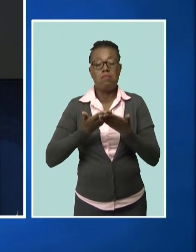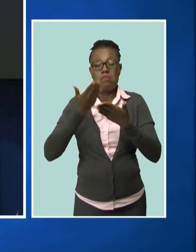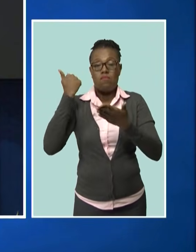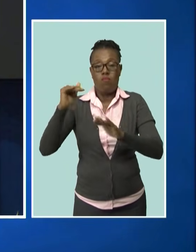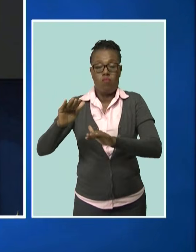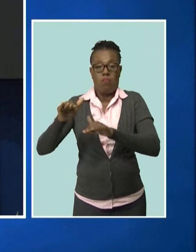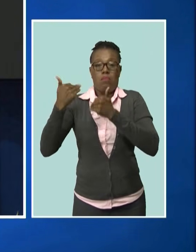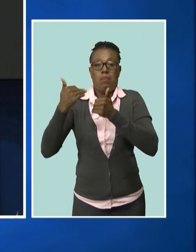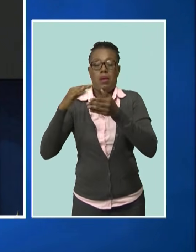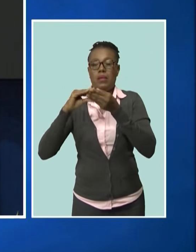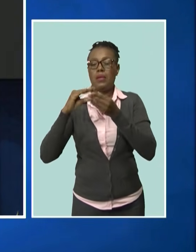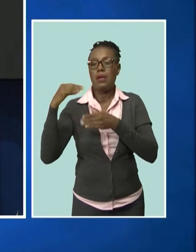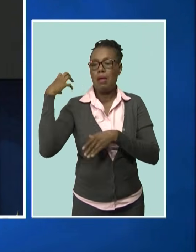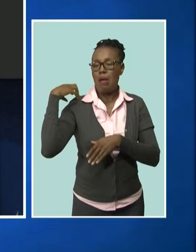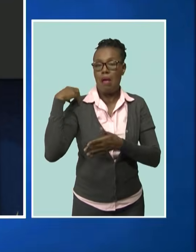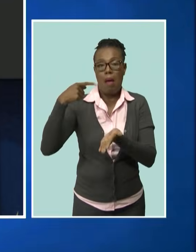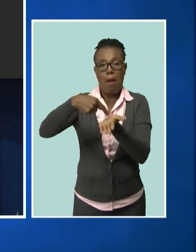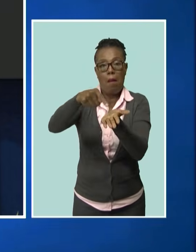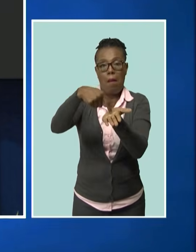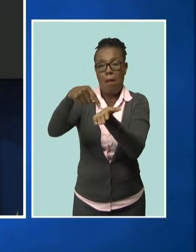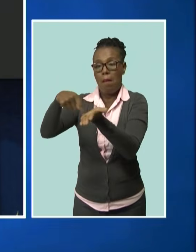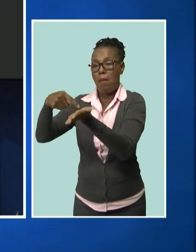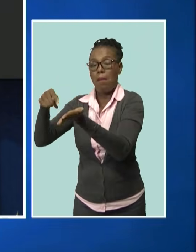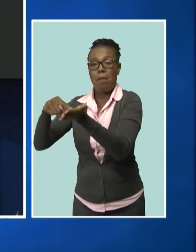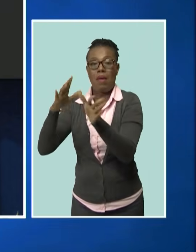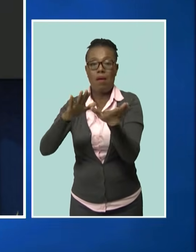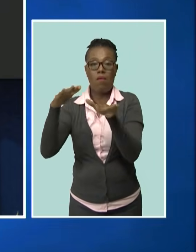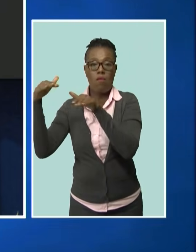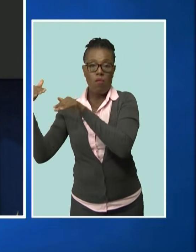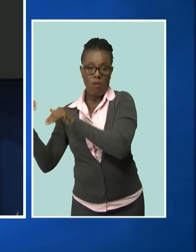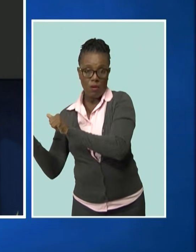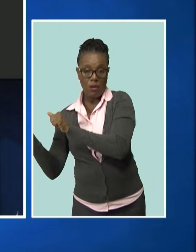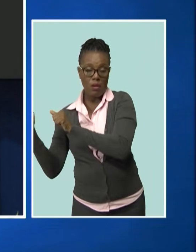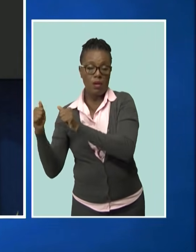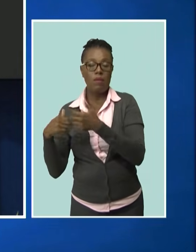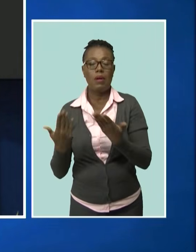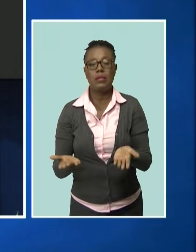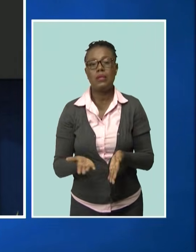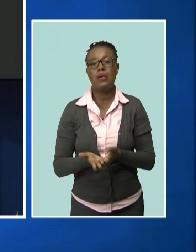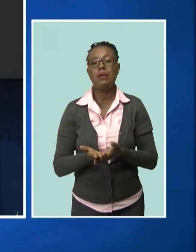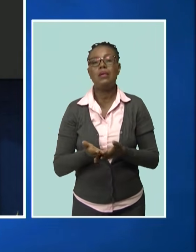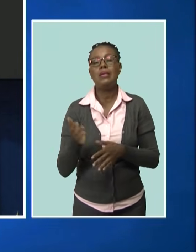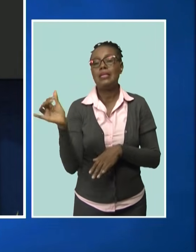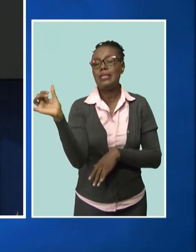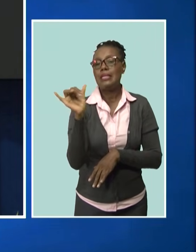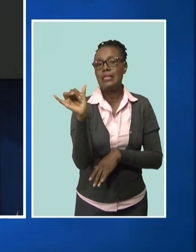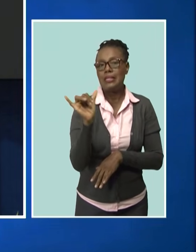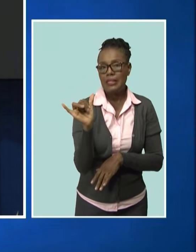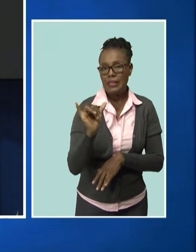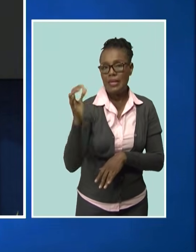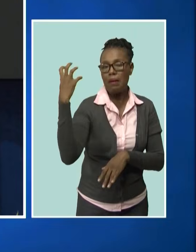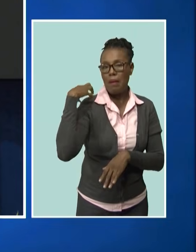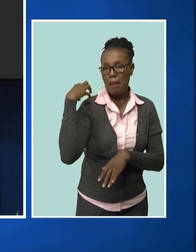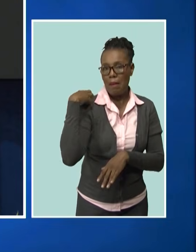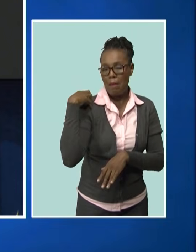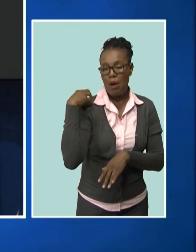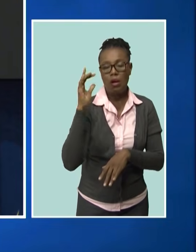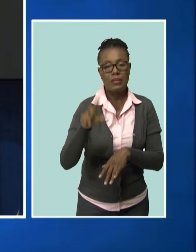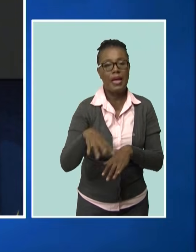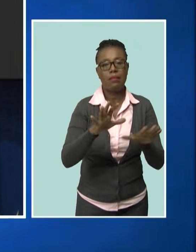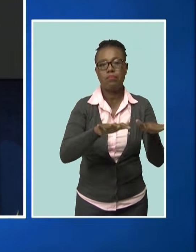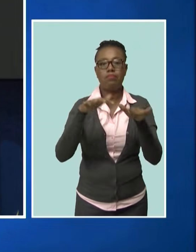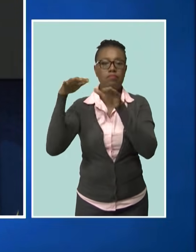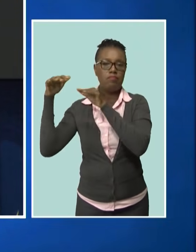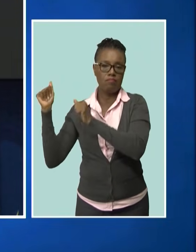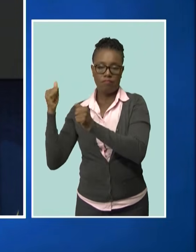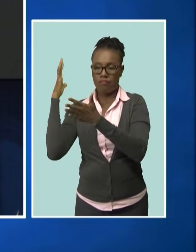an employee receiving paid maternity leave on only 3 occasions with the same employer has been removed, as